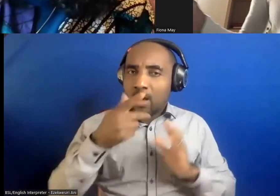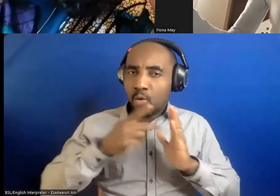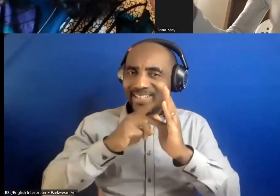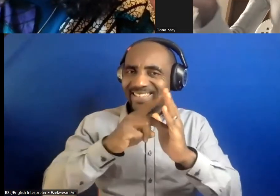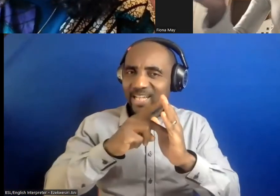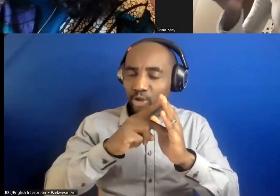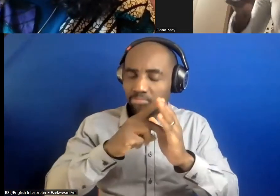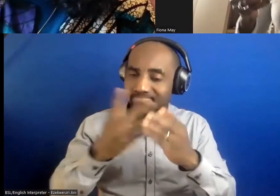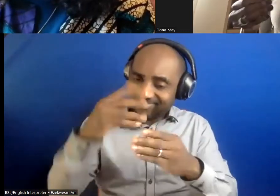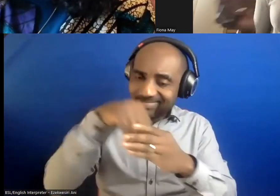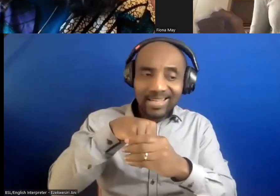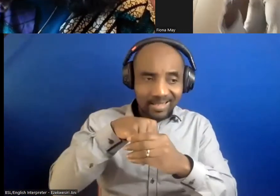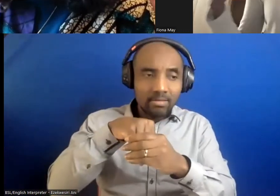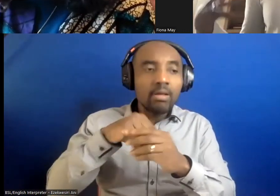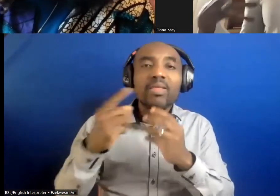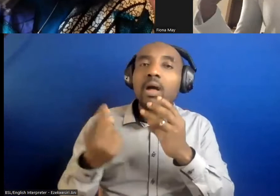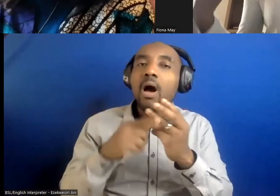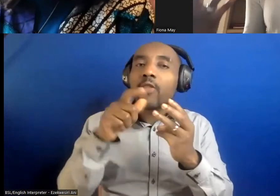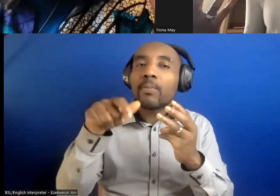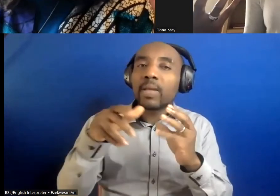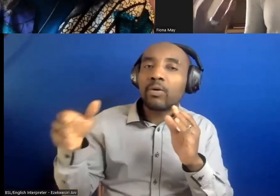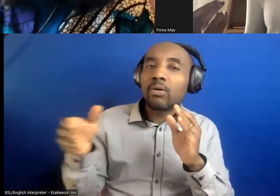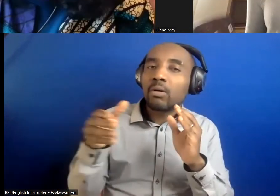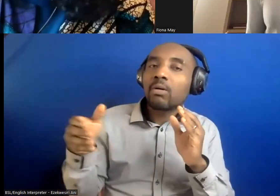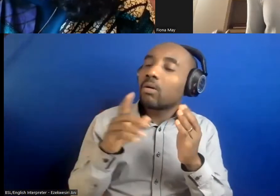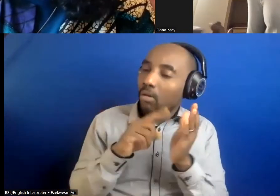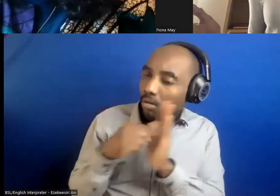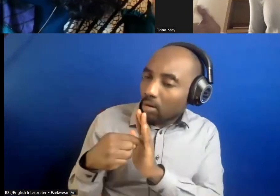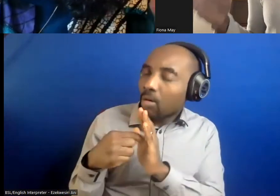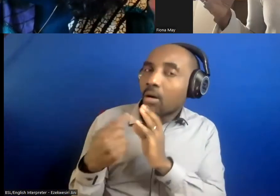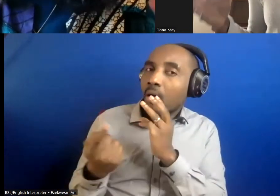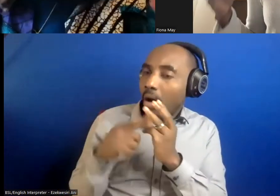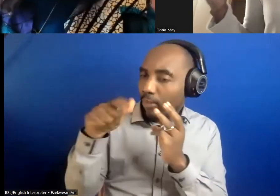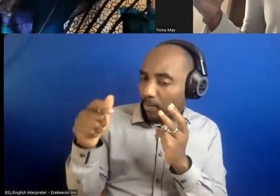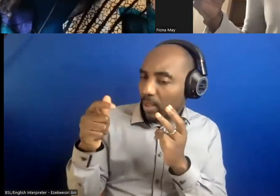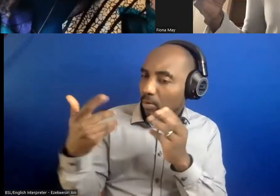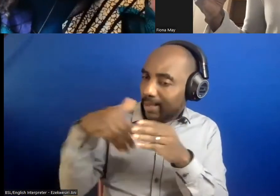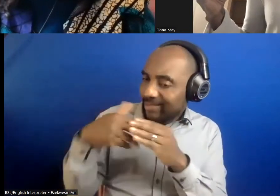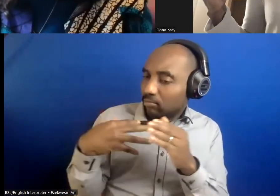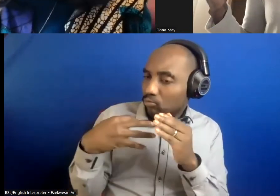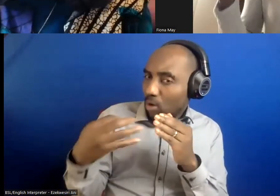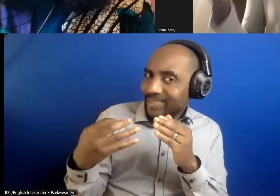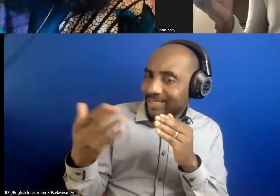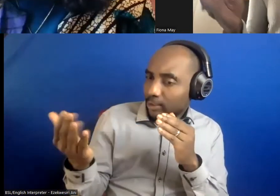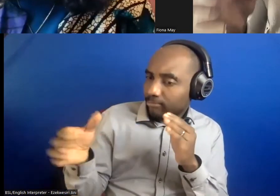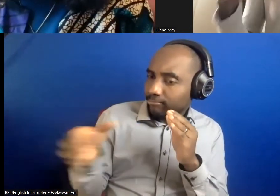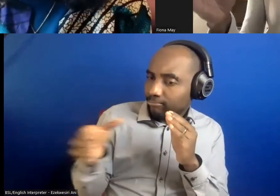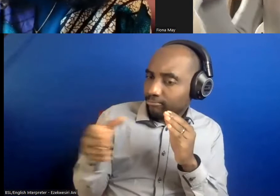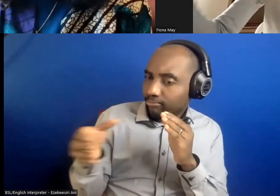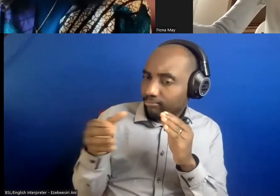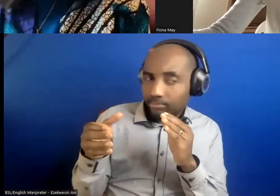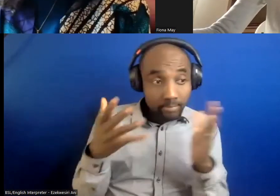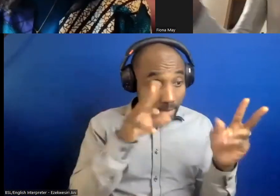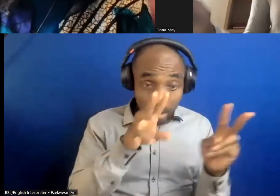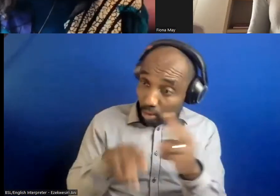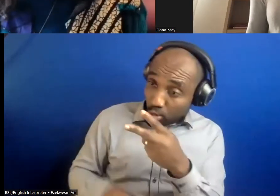slowly but surely bringing people in and actually showing other people in a way that, open your eyes, look in